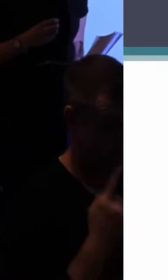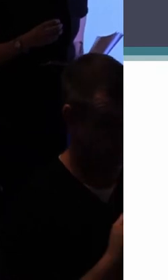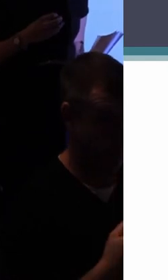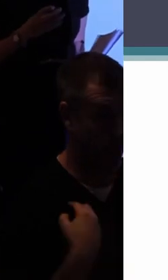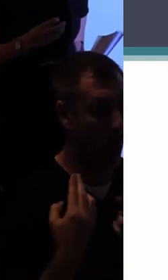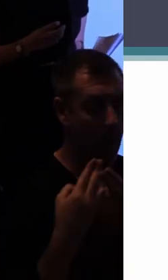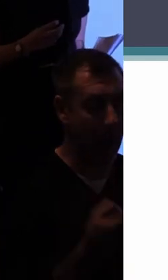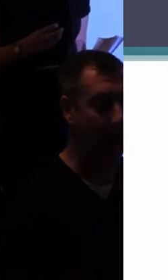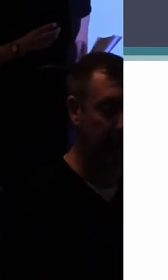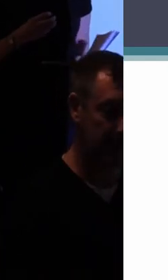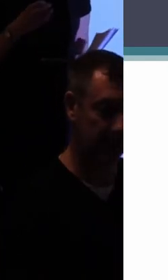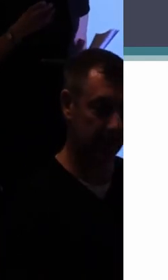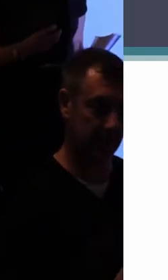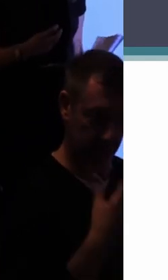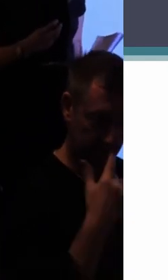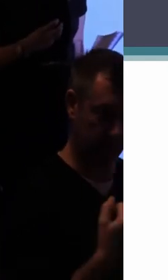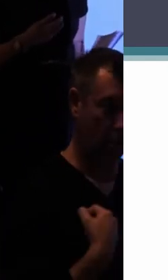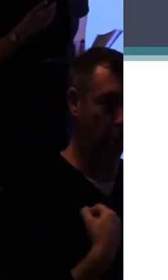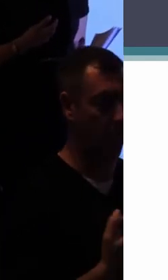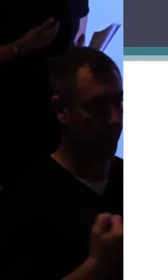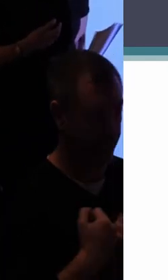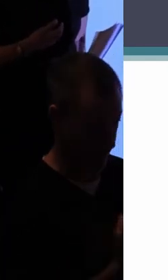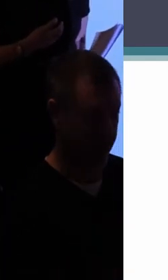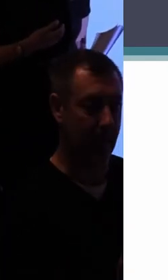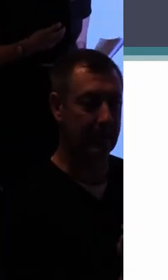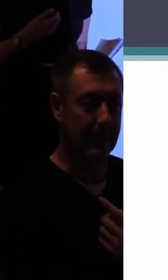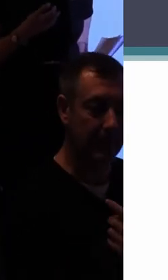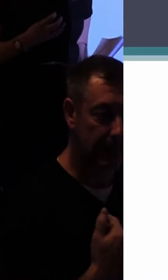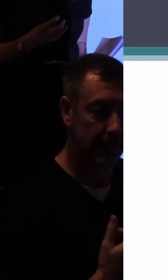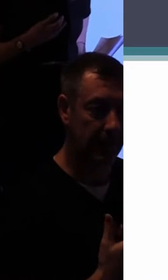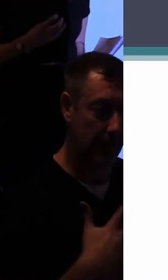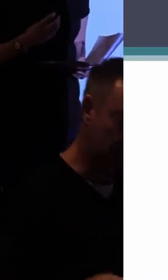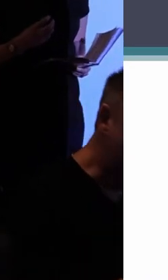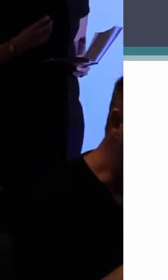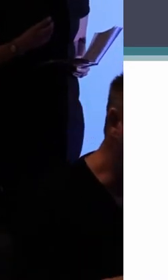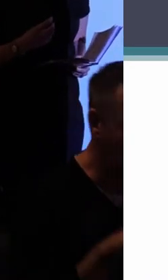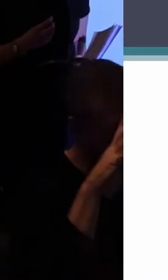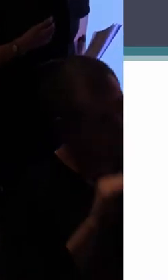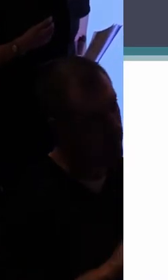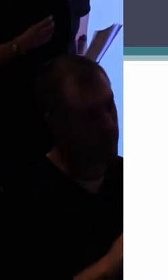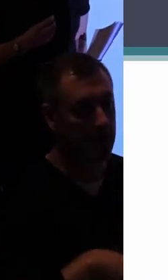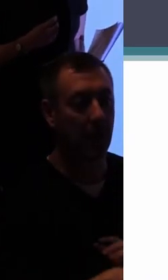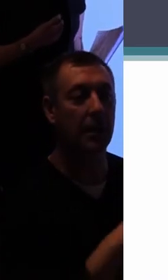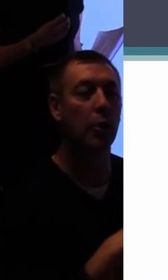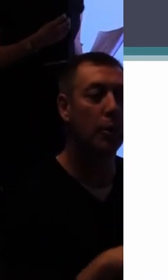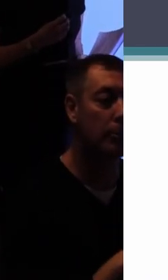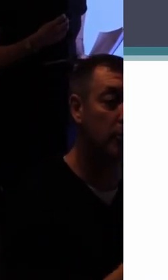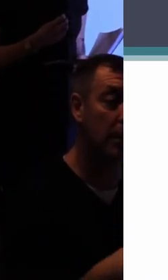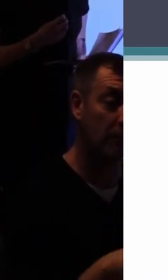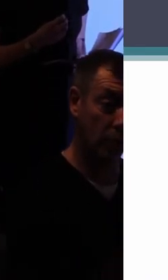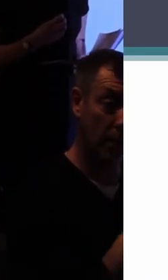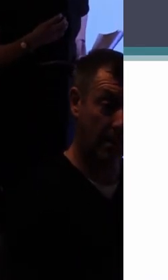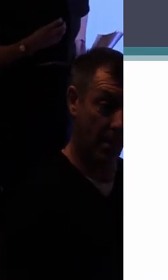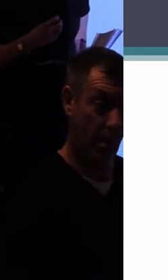plays into identity, belonging, sense of place uniqueness, and memory within communities. And if you've had a